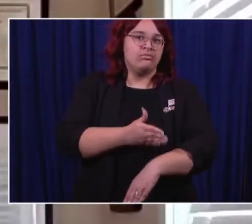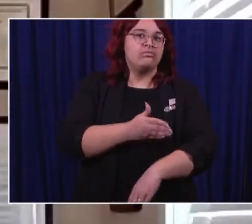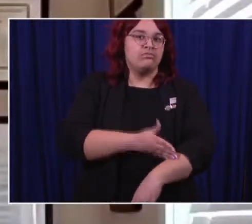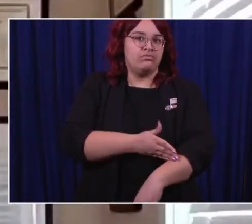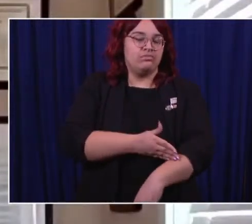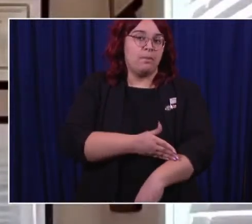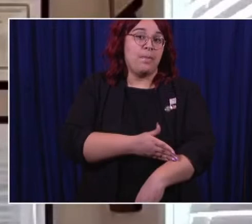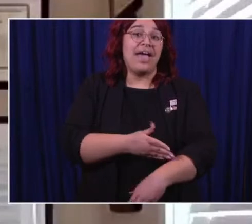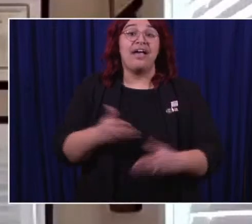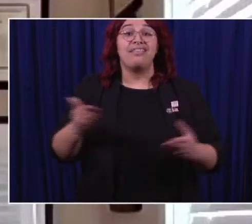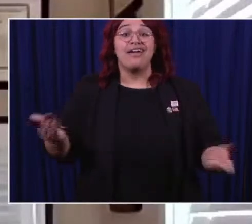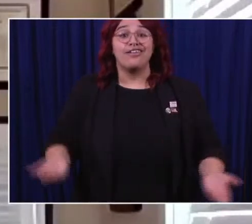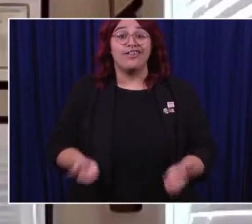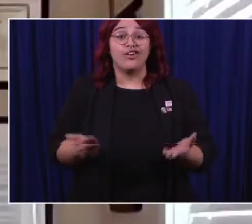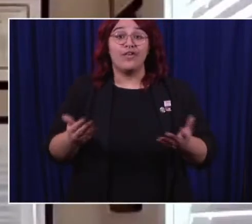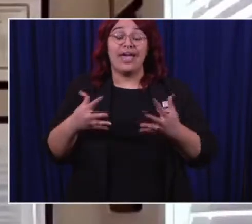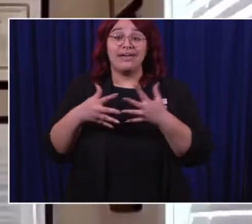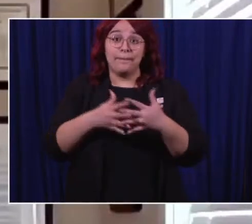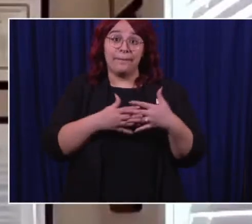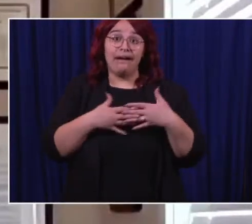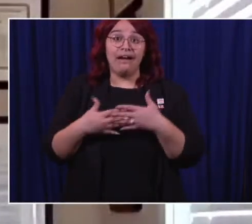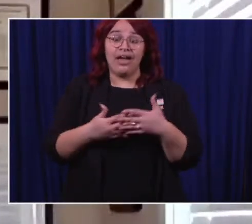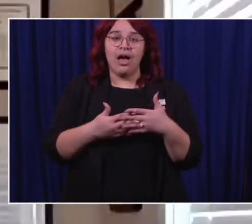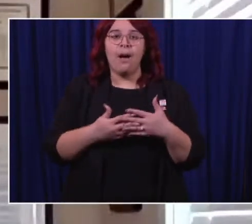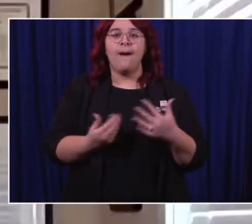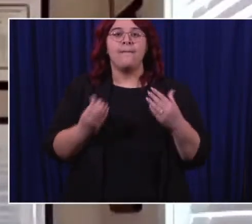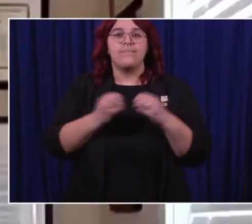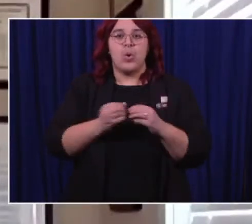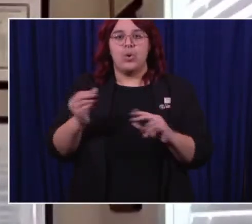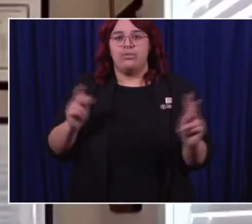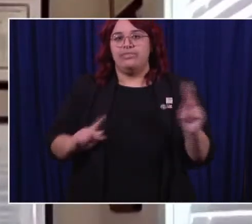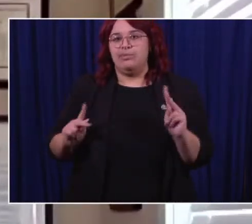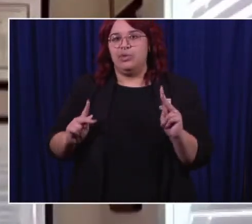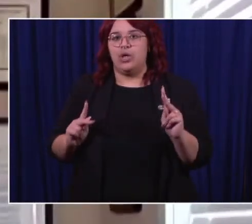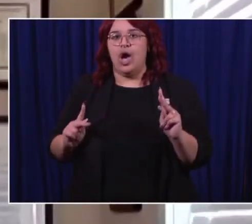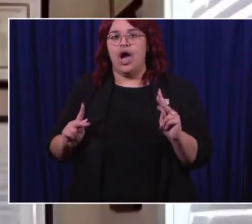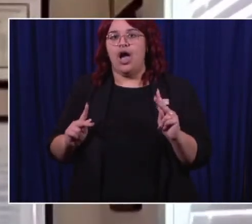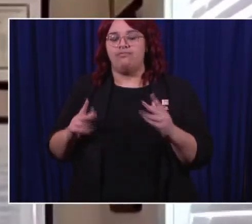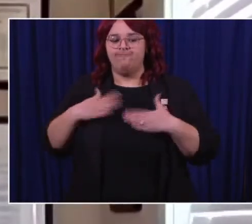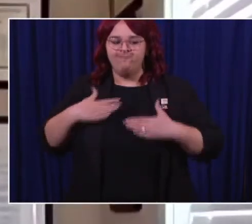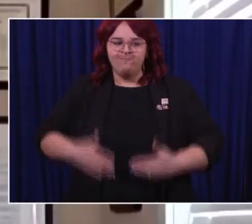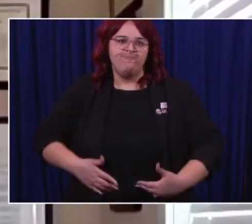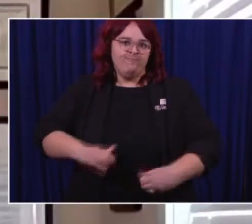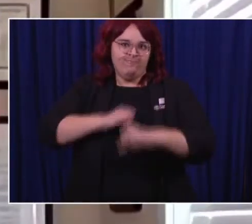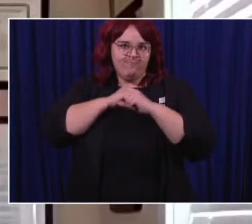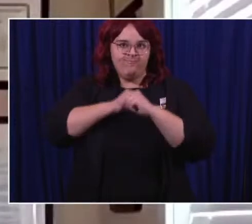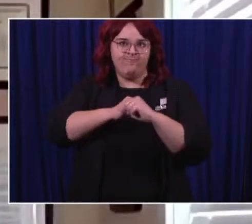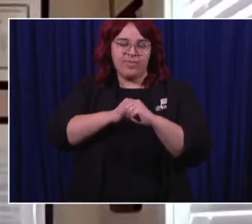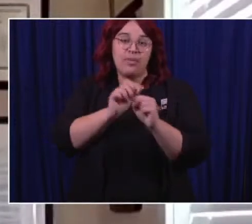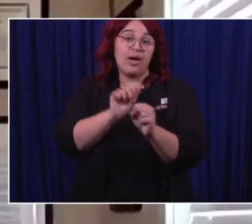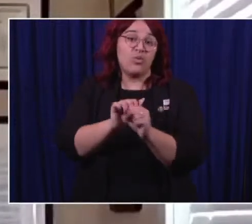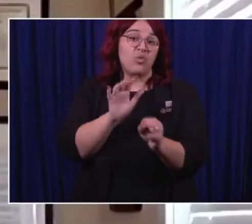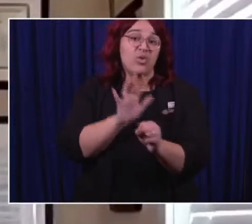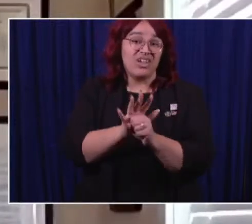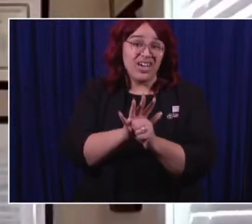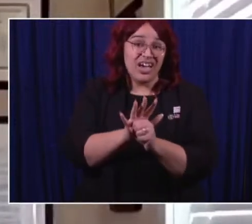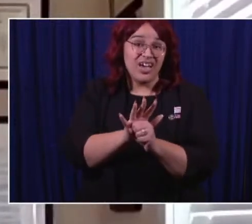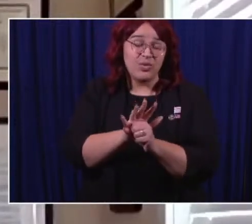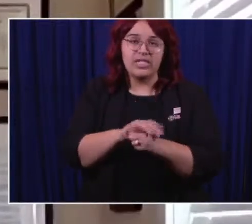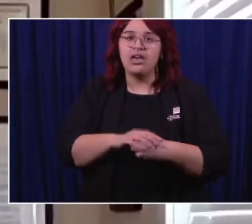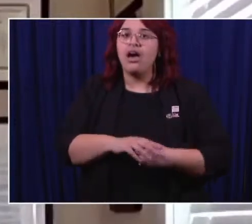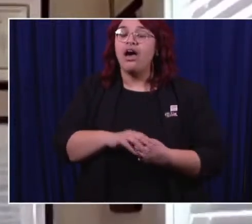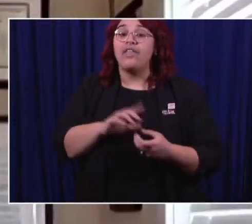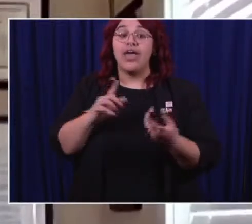is improving and that immunity is having an impact on the severity of illness, the number of